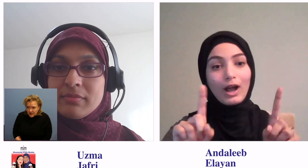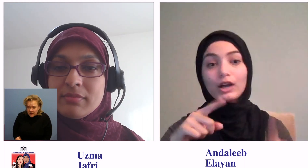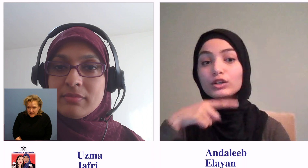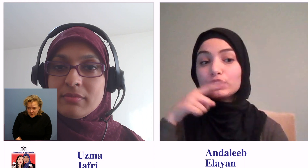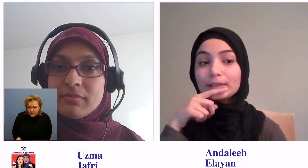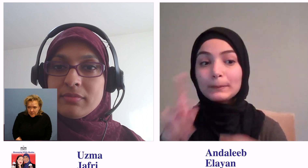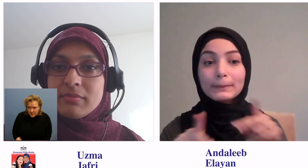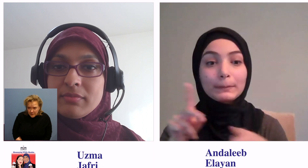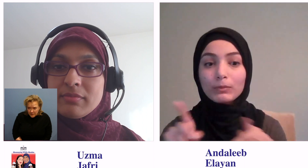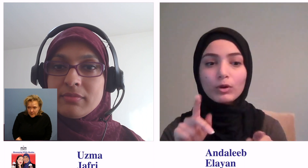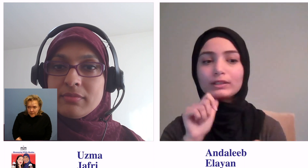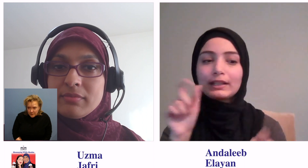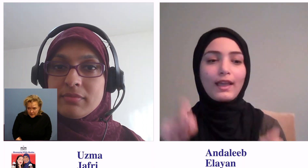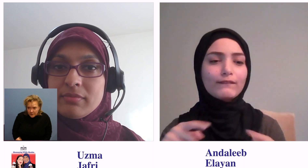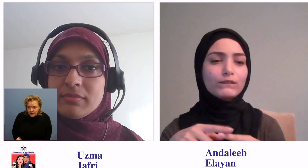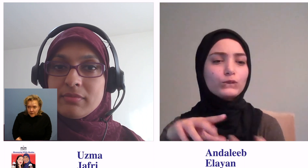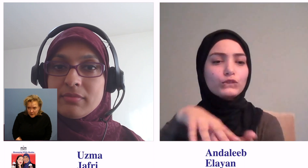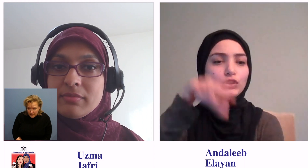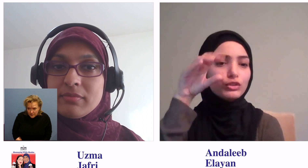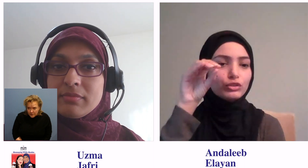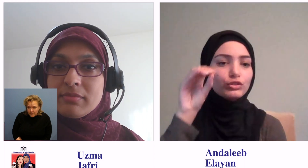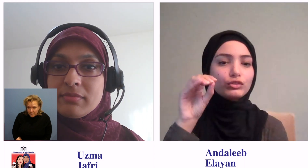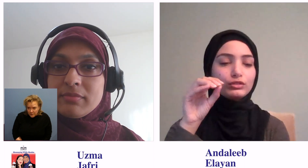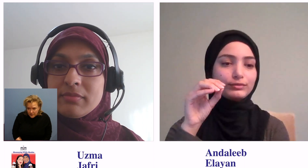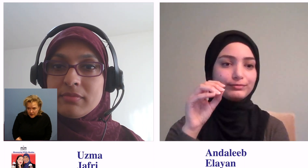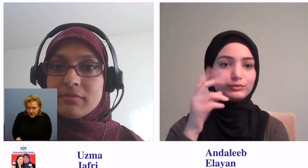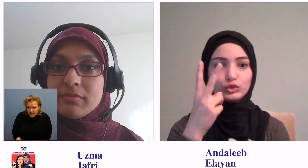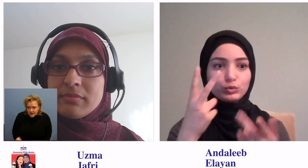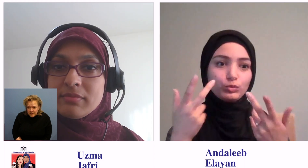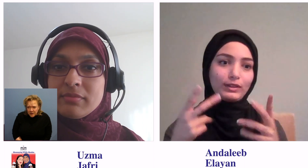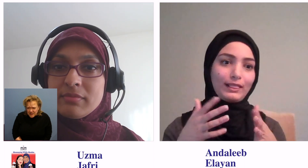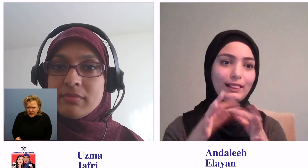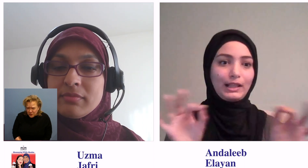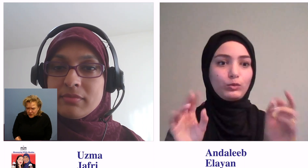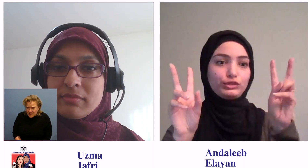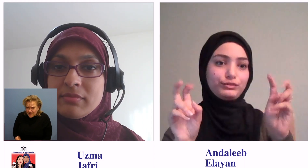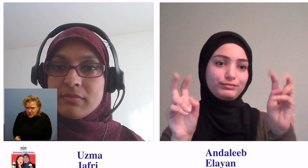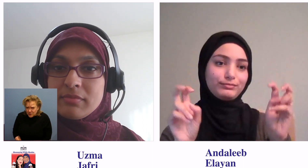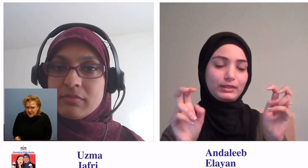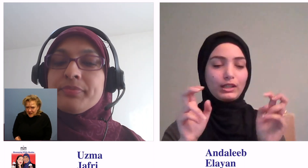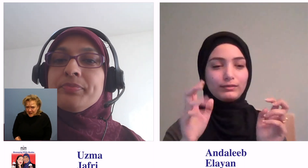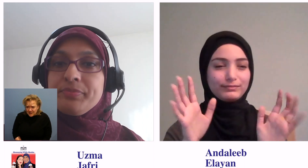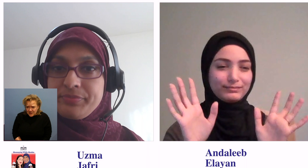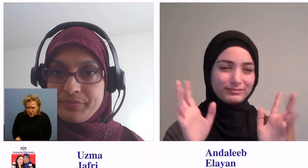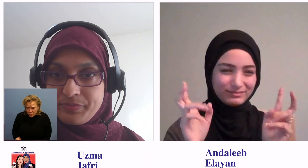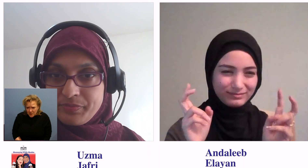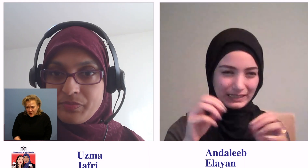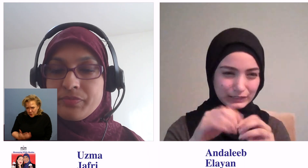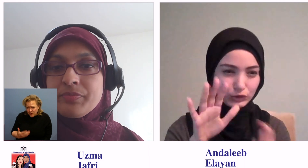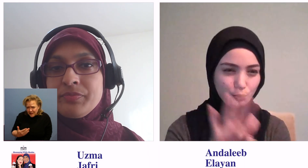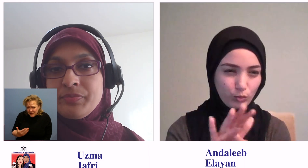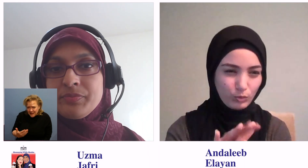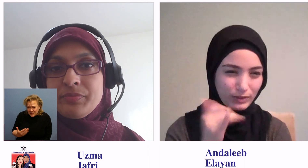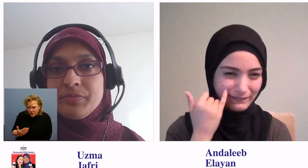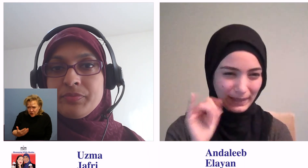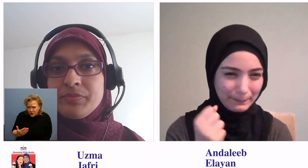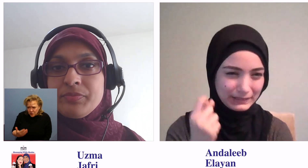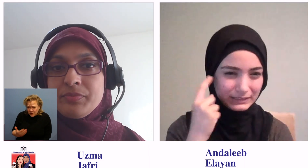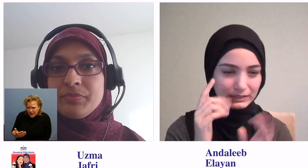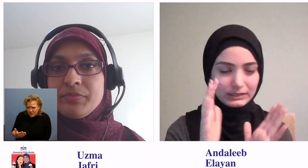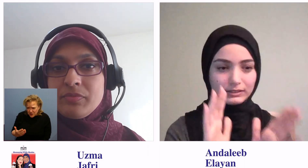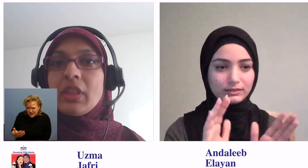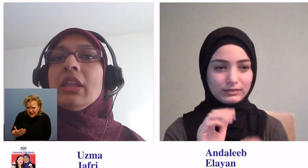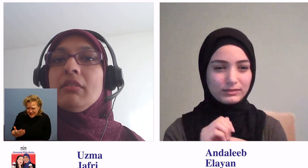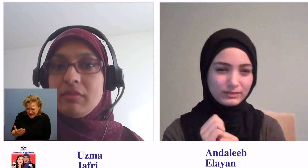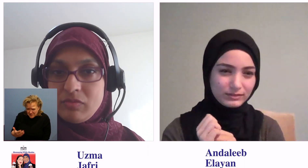So it's a, it's a bigger deal for deaf students in school because they're really needing to learn